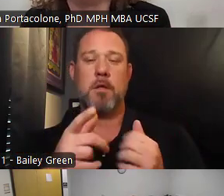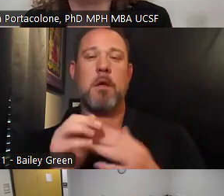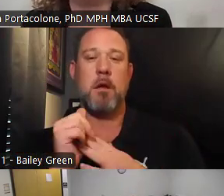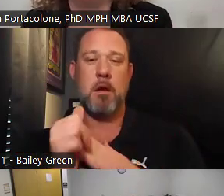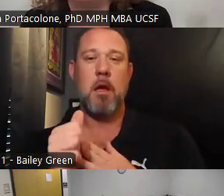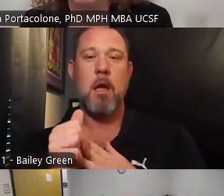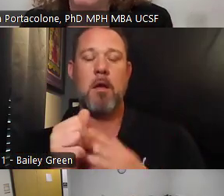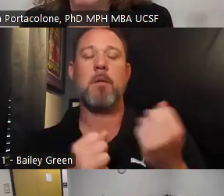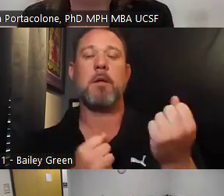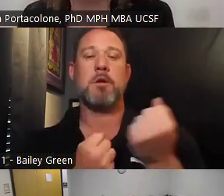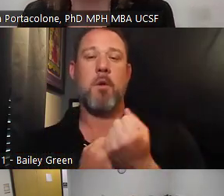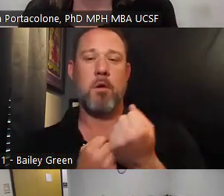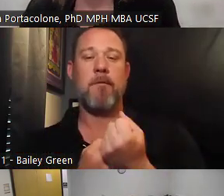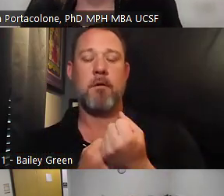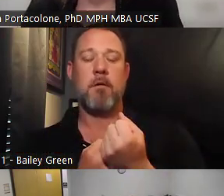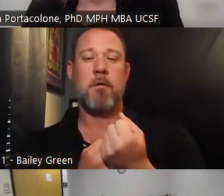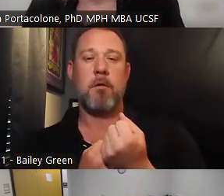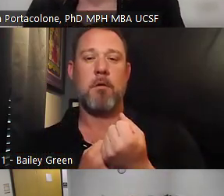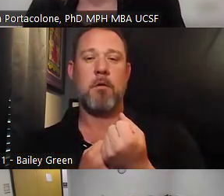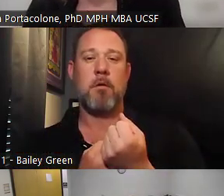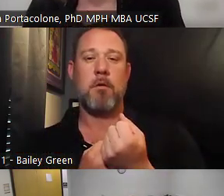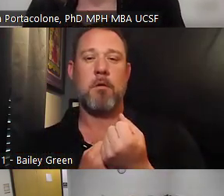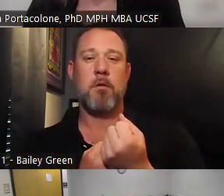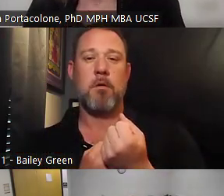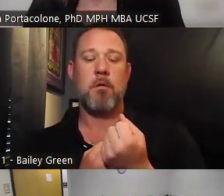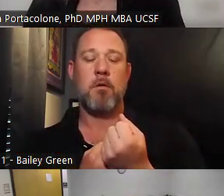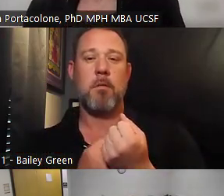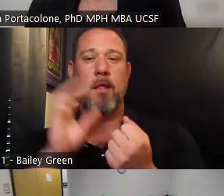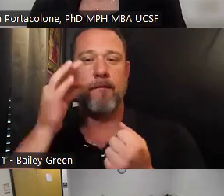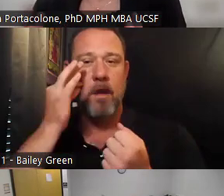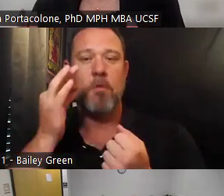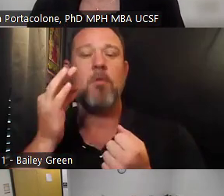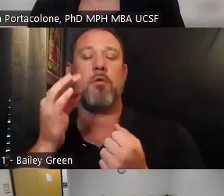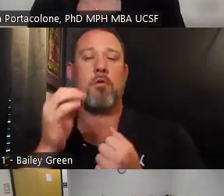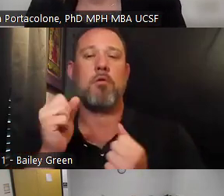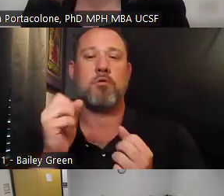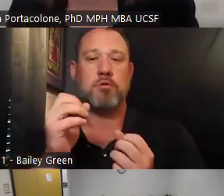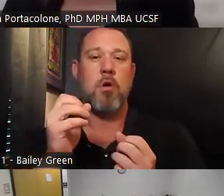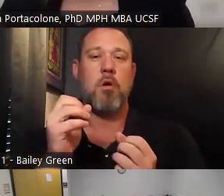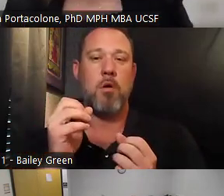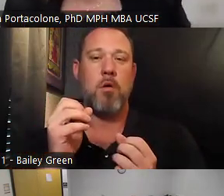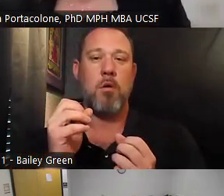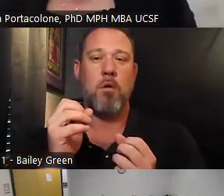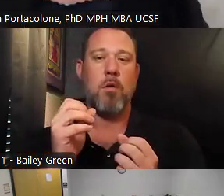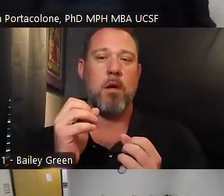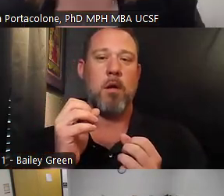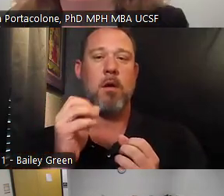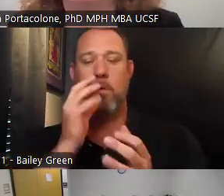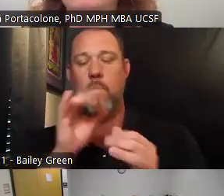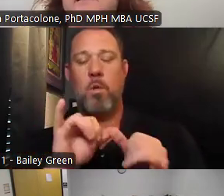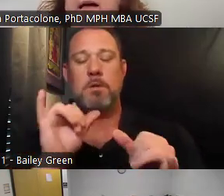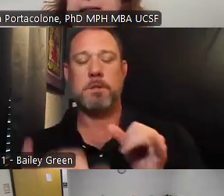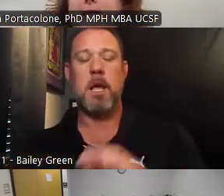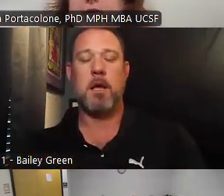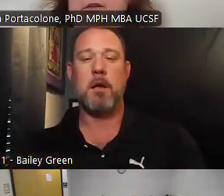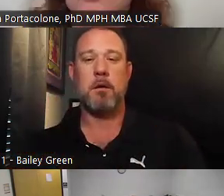been supported by the federal government, so it's gonna stay.